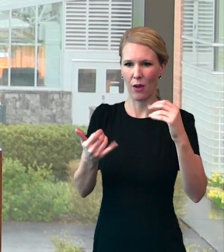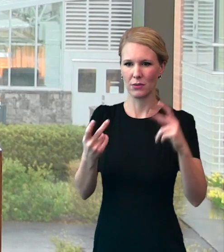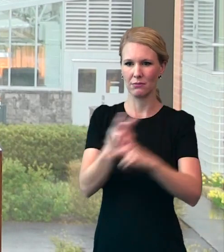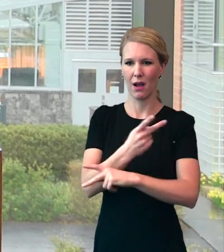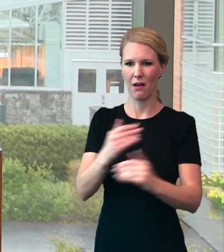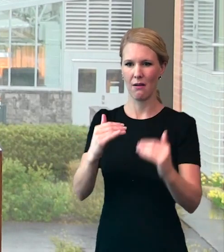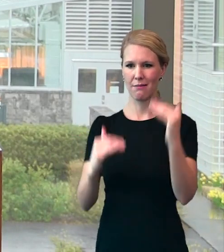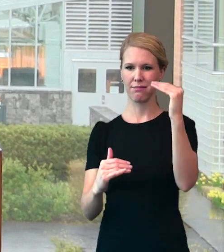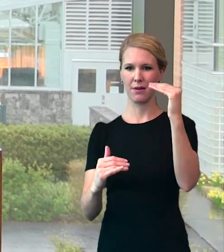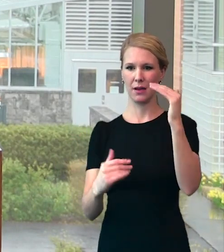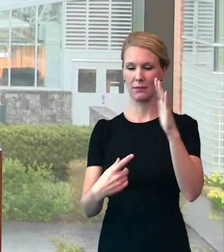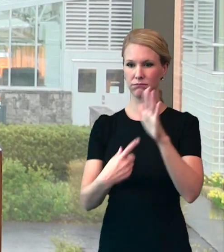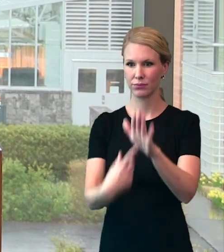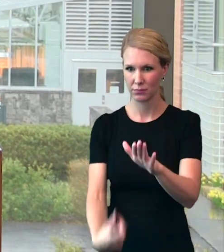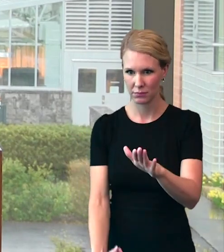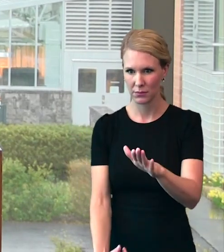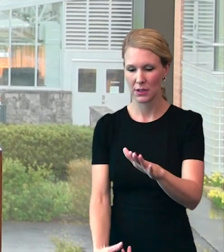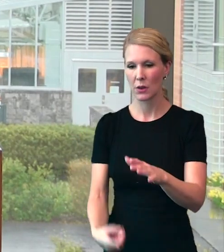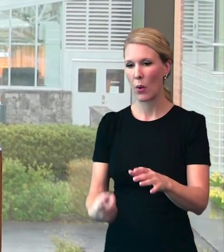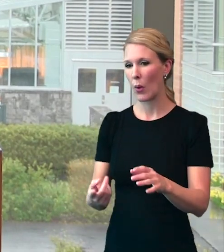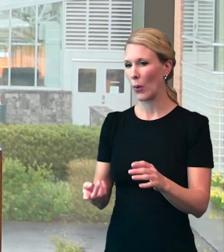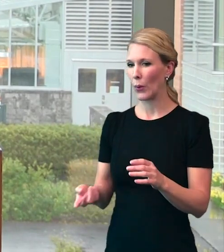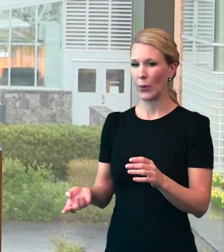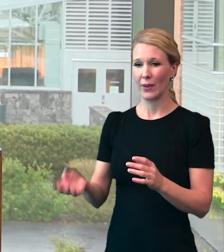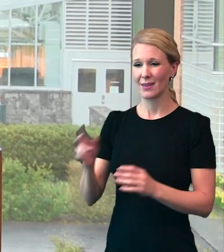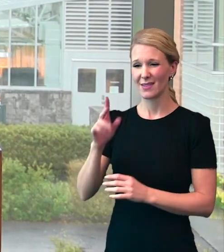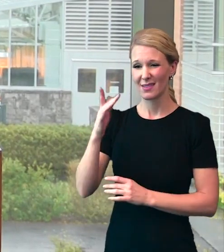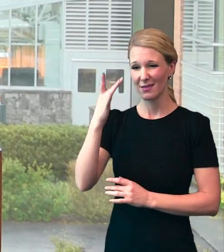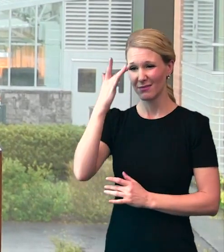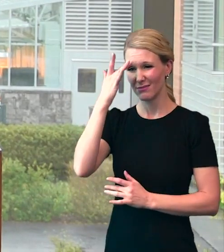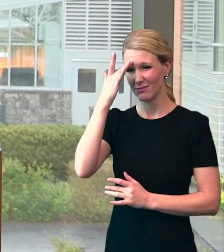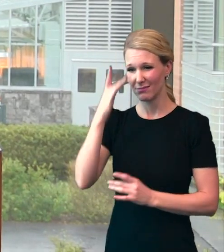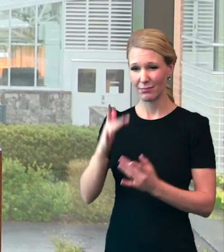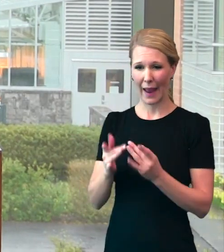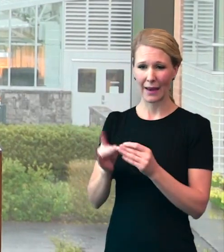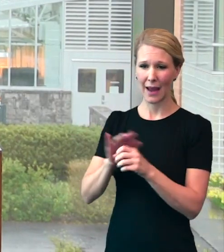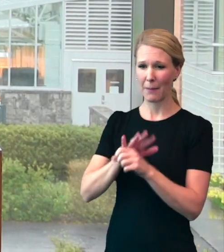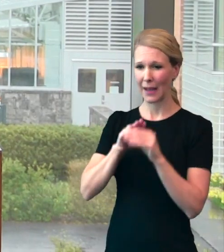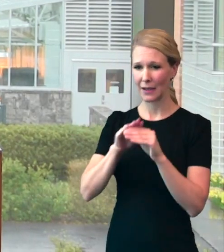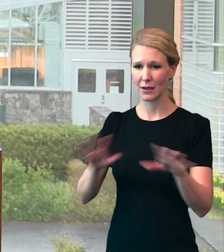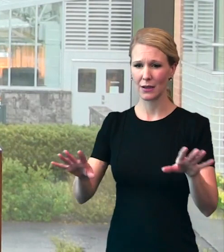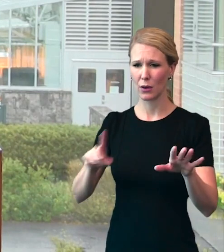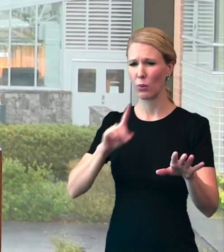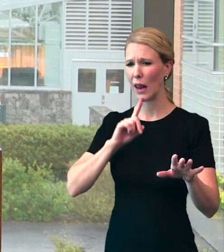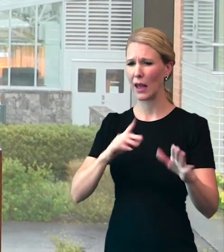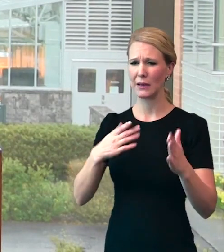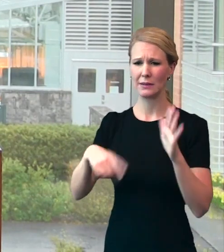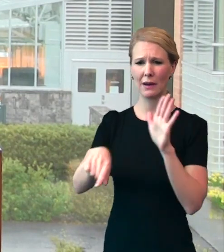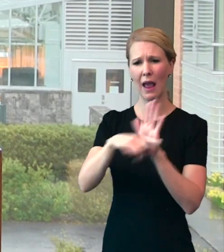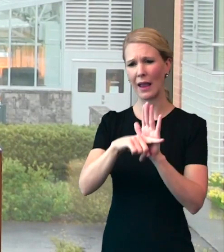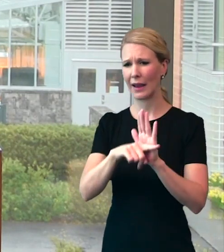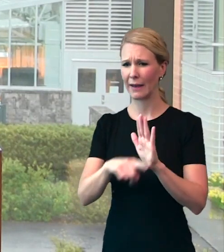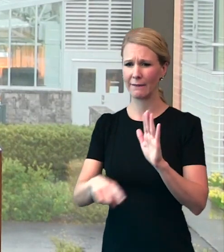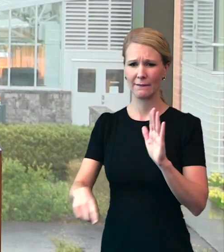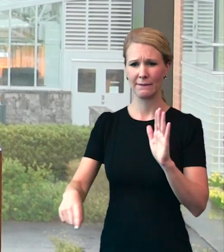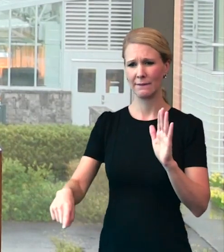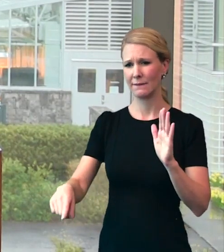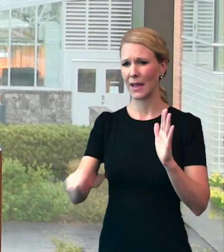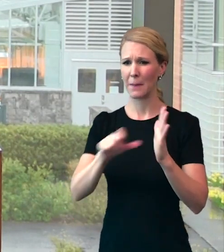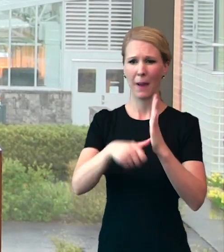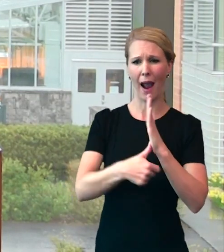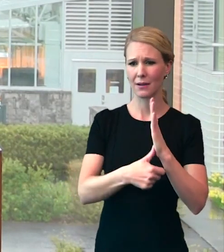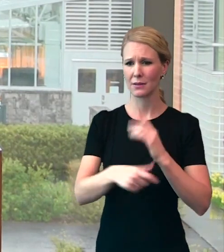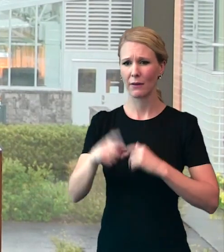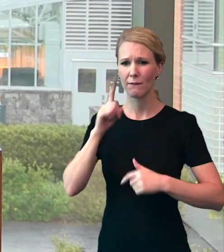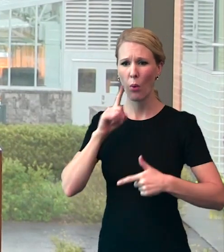The pandemic has had a disproportionate impact on our communities of color, and on our women, students, faculty,